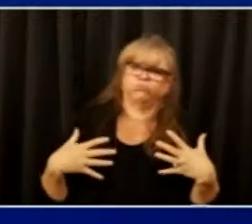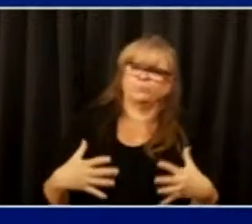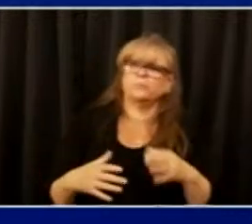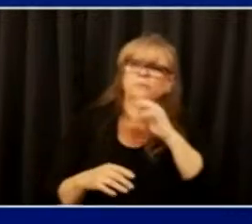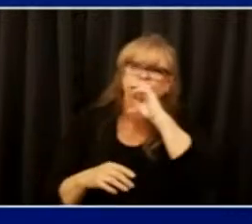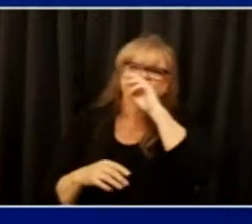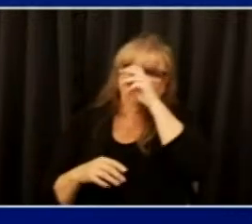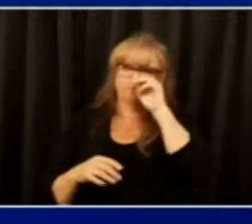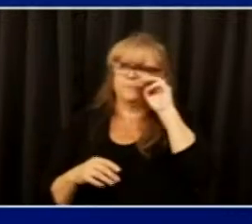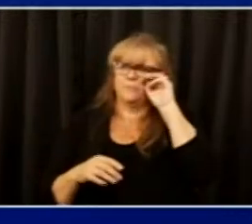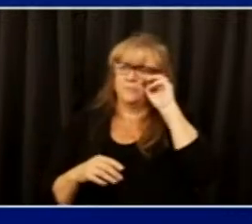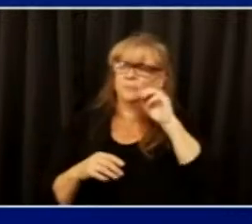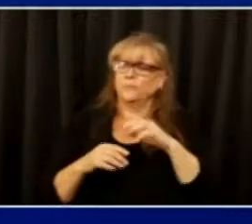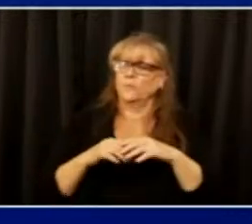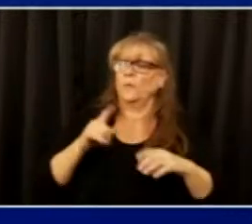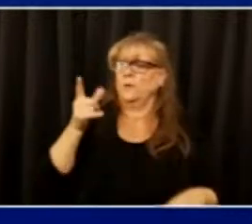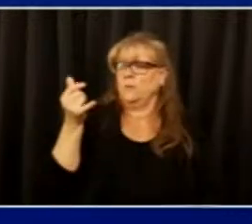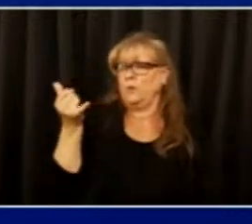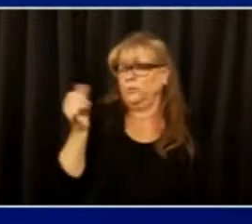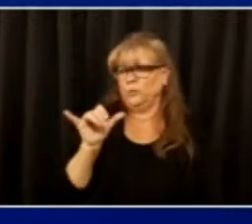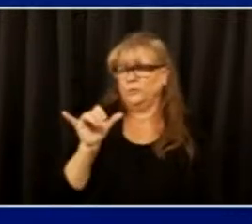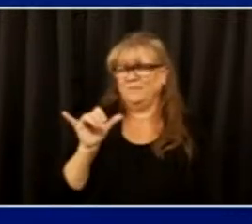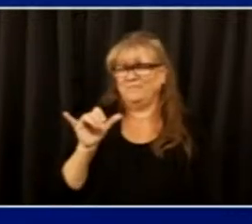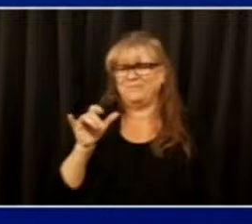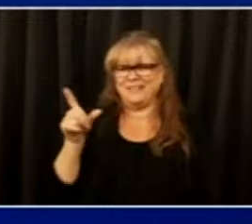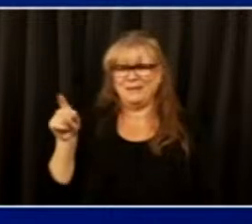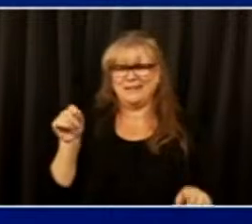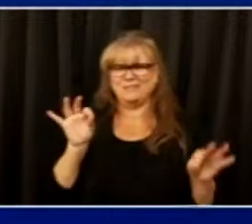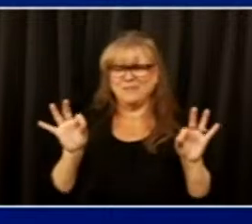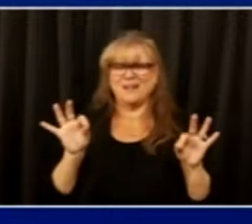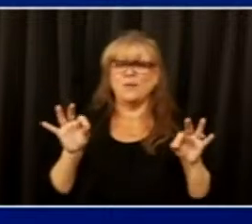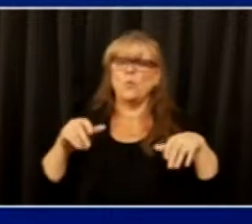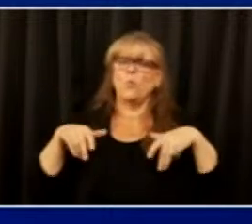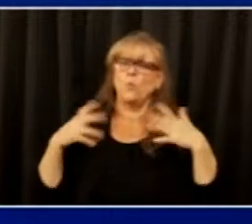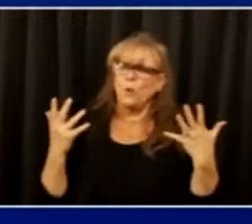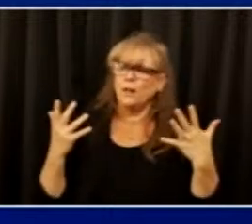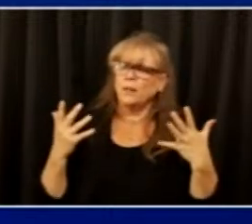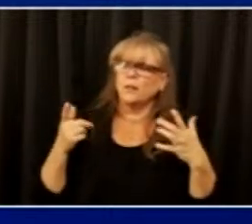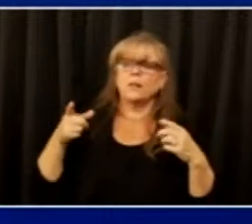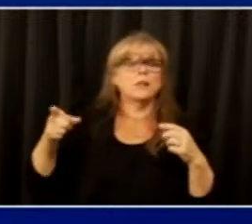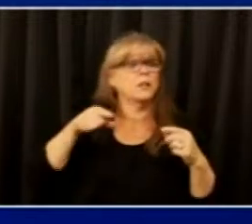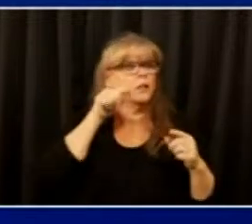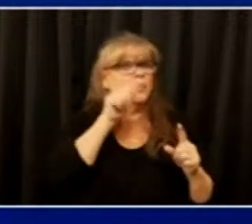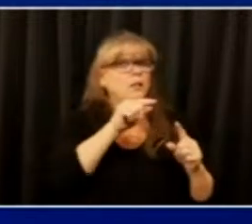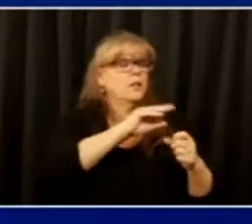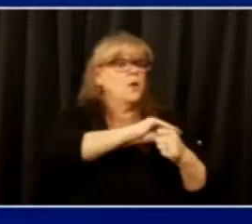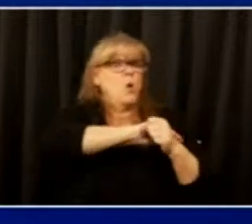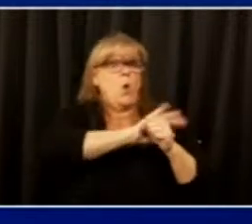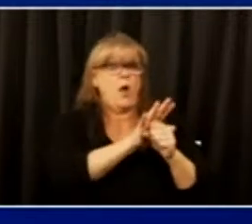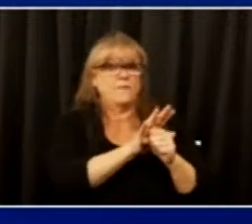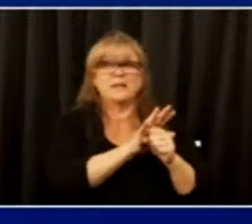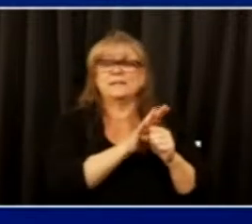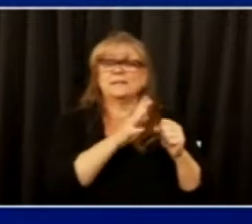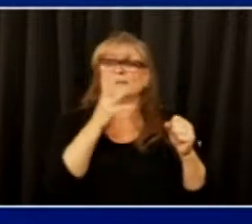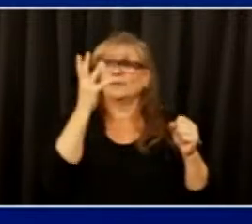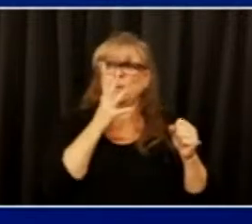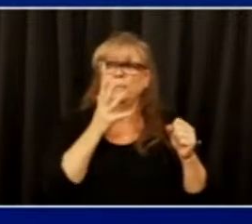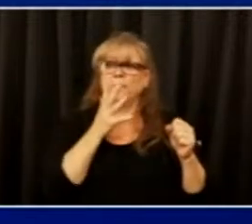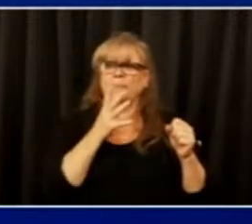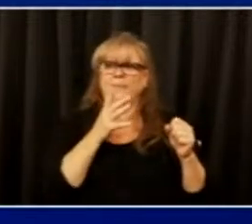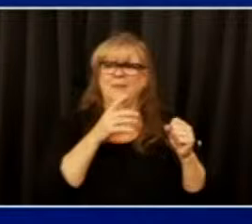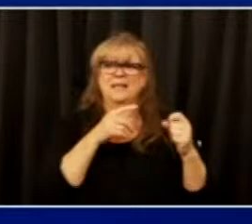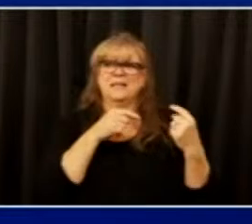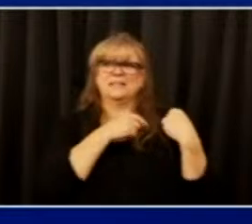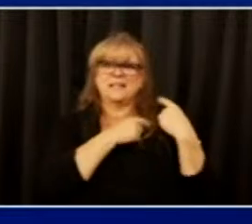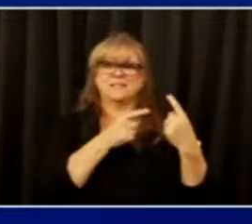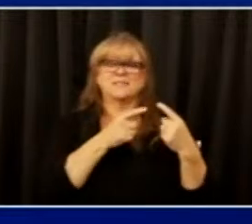also want to mention that one of the unfortunate effects of the pandemic has been the decline in routine childhood vaccinations, and